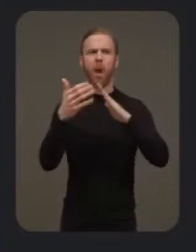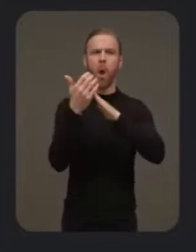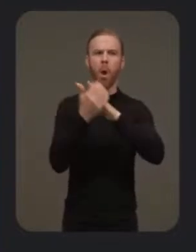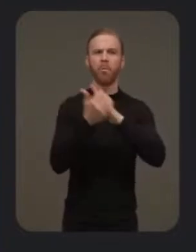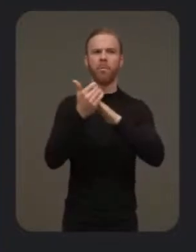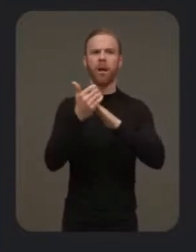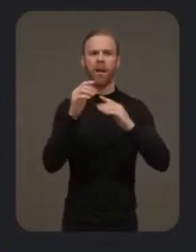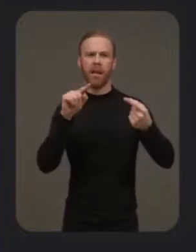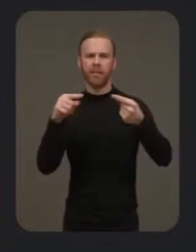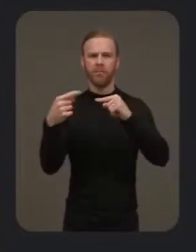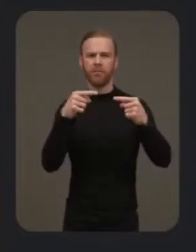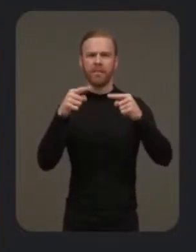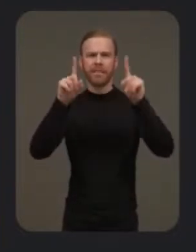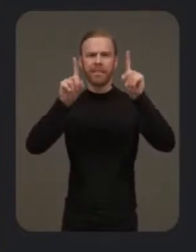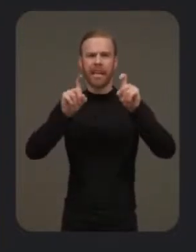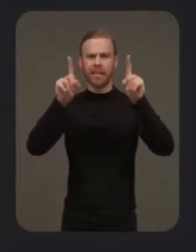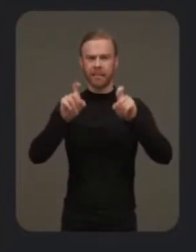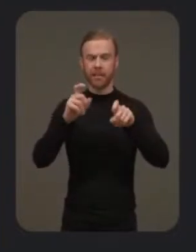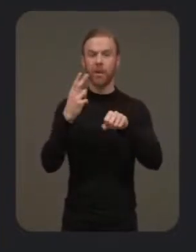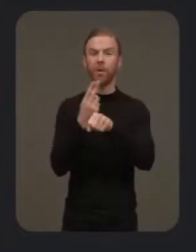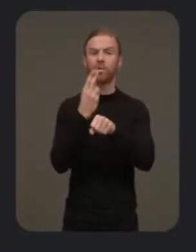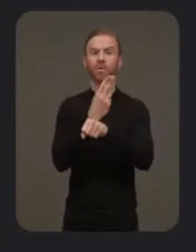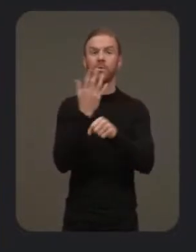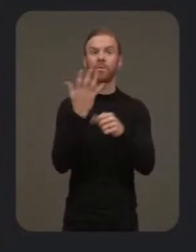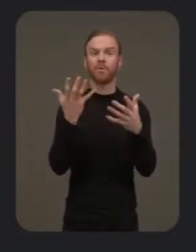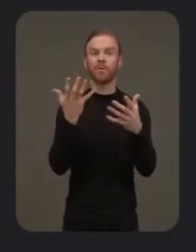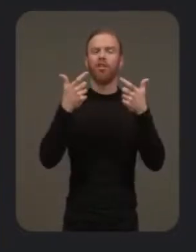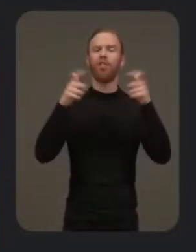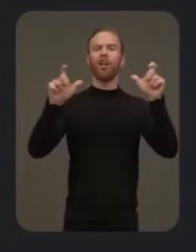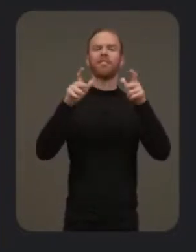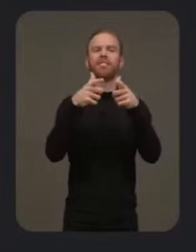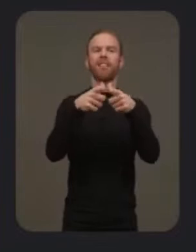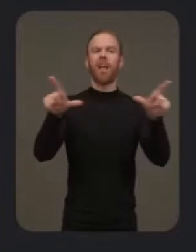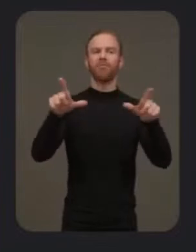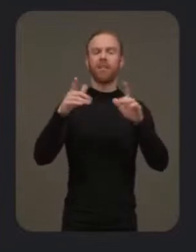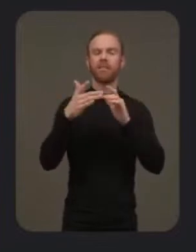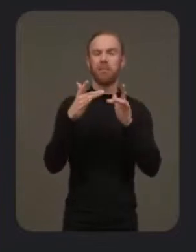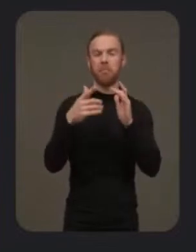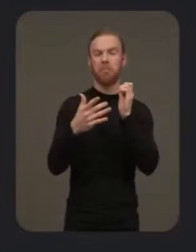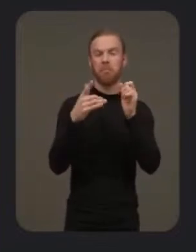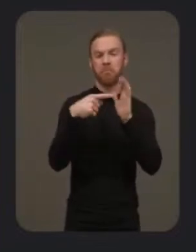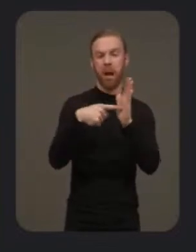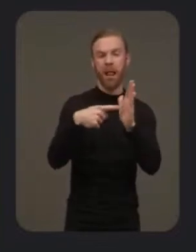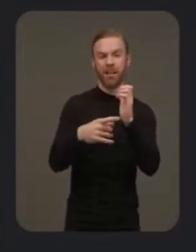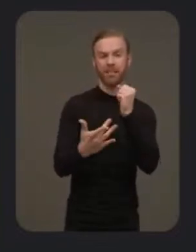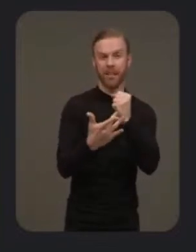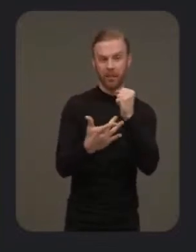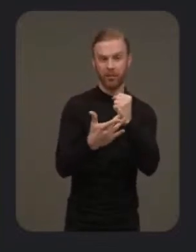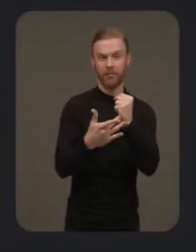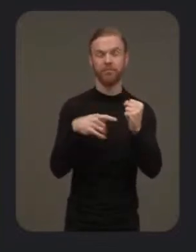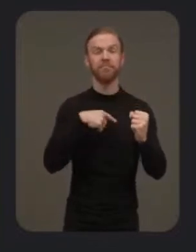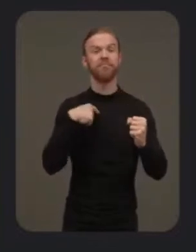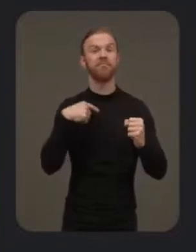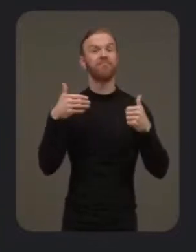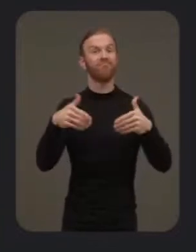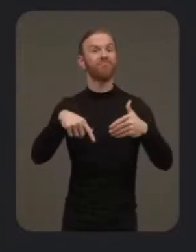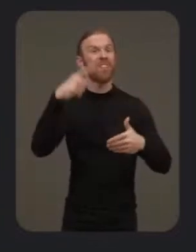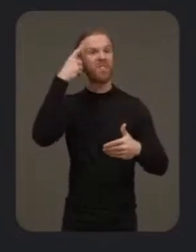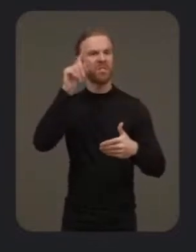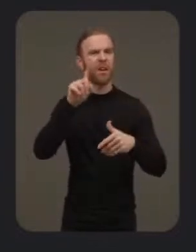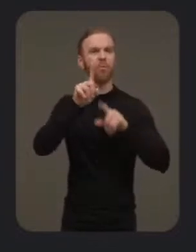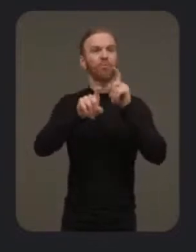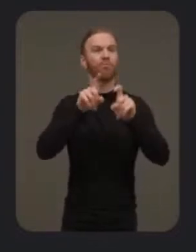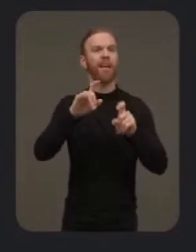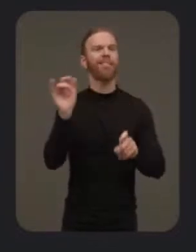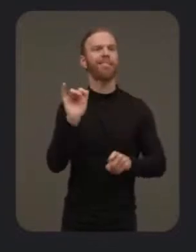automated adversarial testing using large language model technology. We do this for queries like this, to